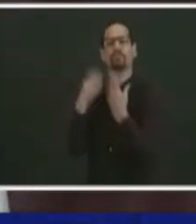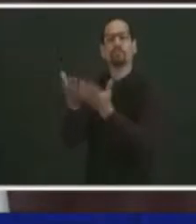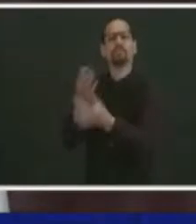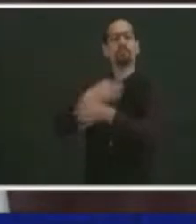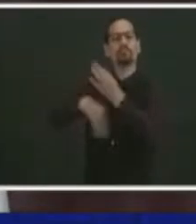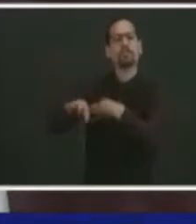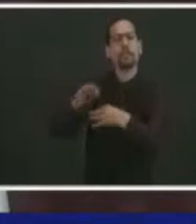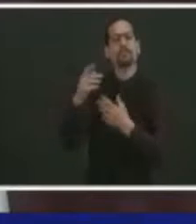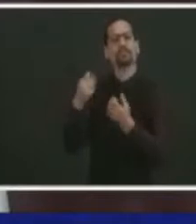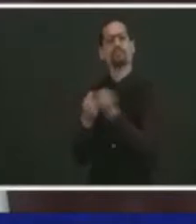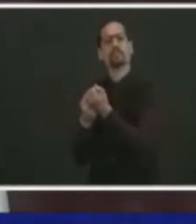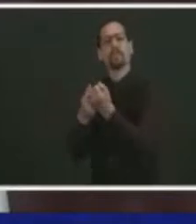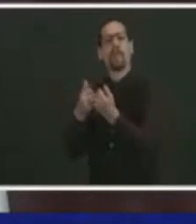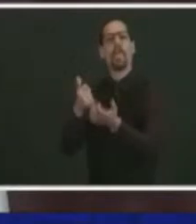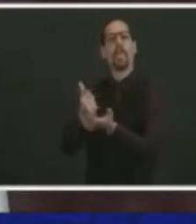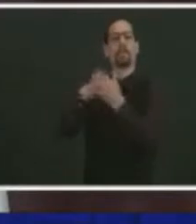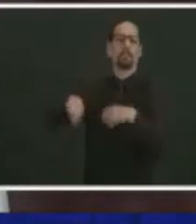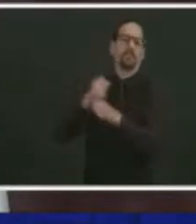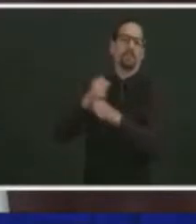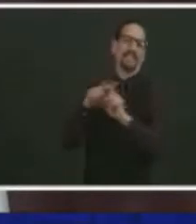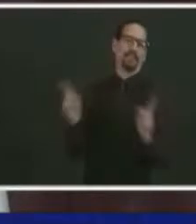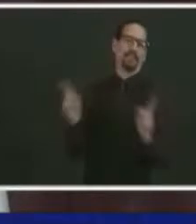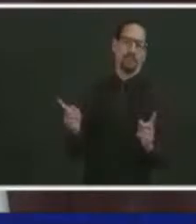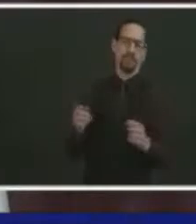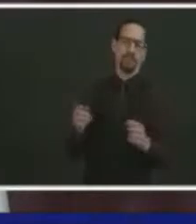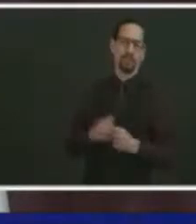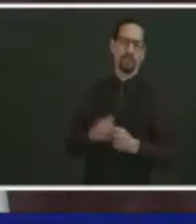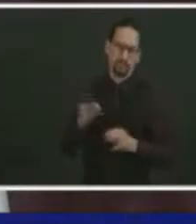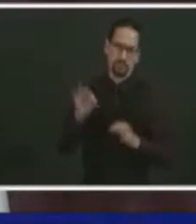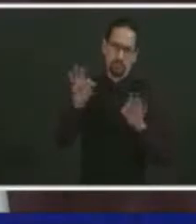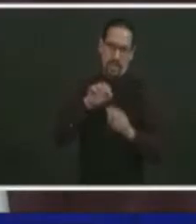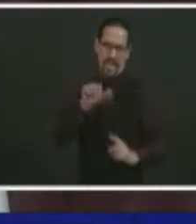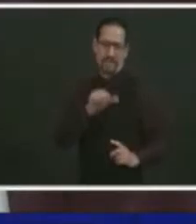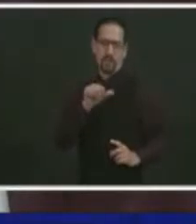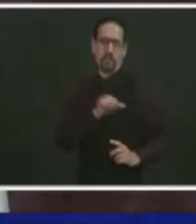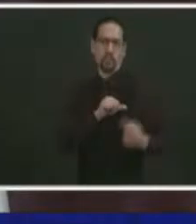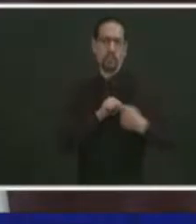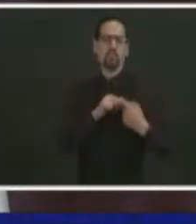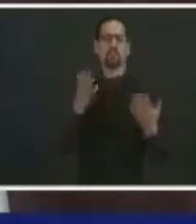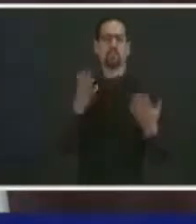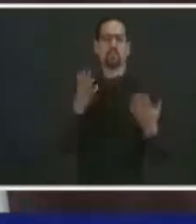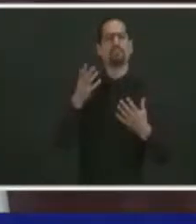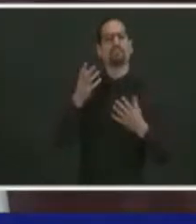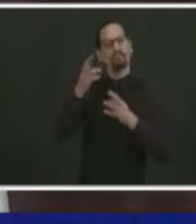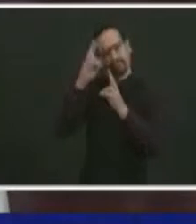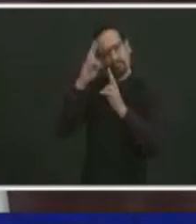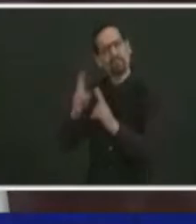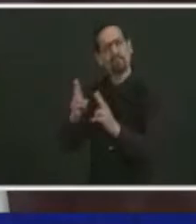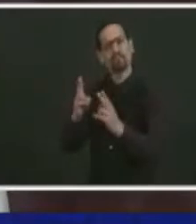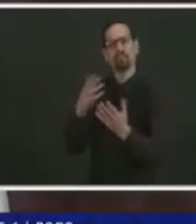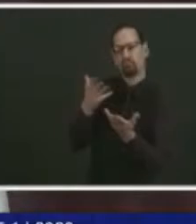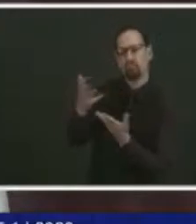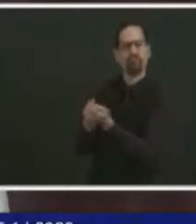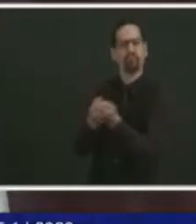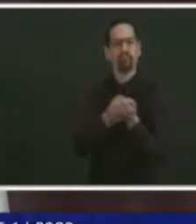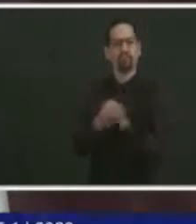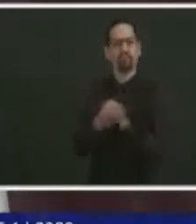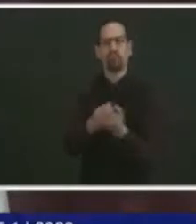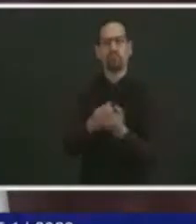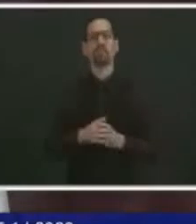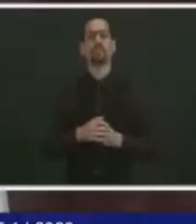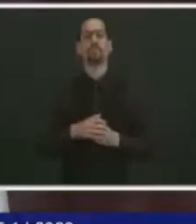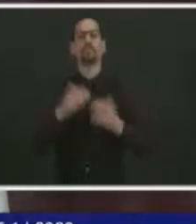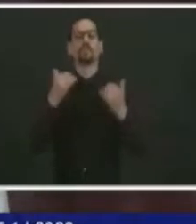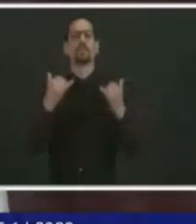difference, and it's what will get us through this. Back to the rules. I'm going to ask you to go sign up for your